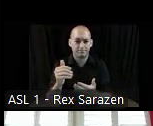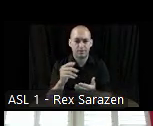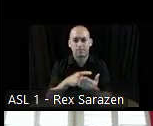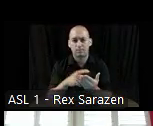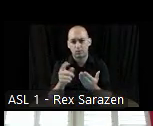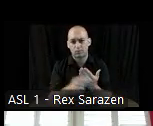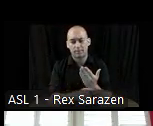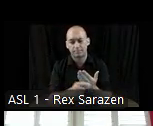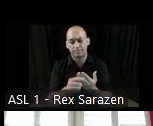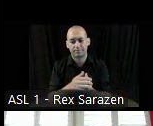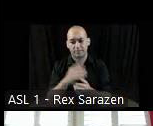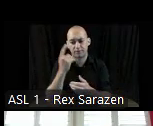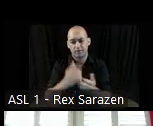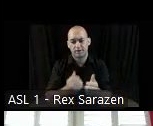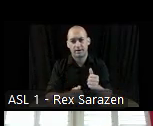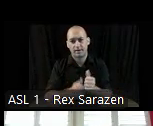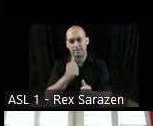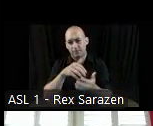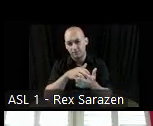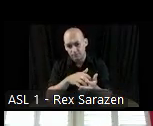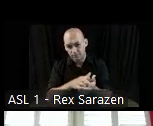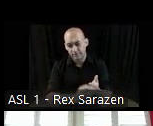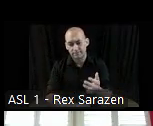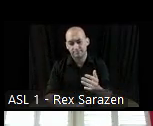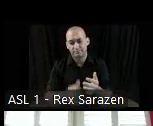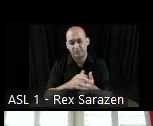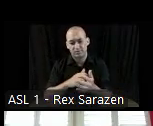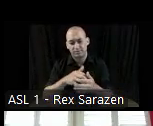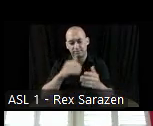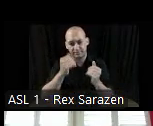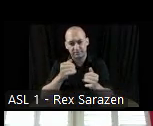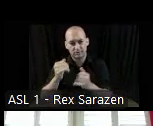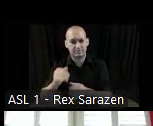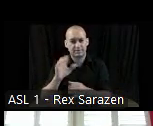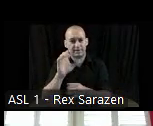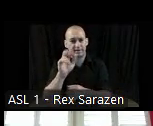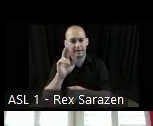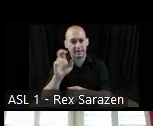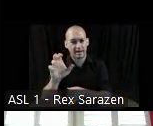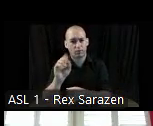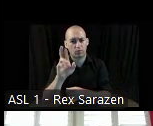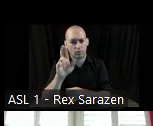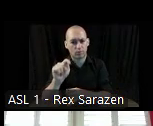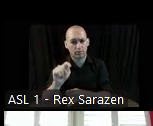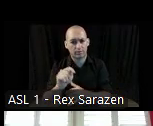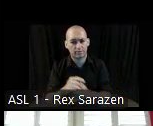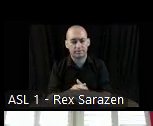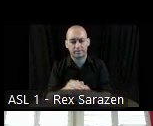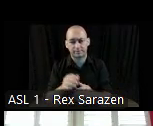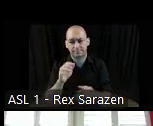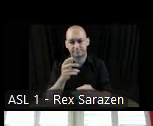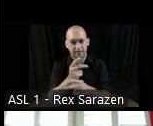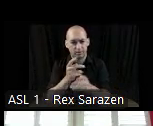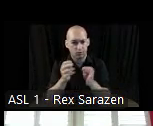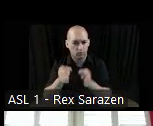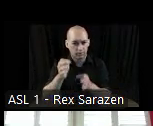programming to help vulnerables, to help vulnerable individuals, including care court. And so as more is being asked